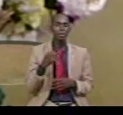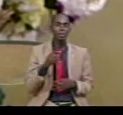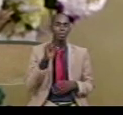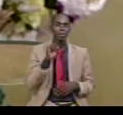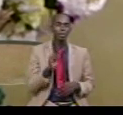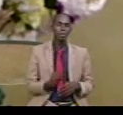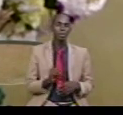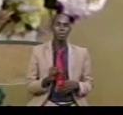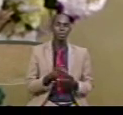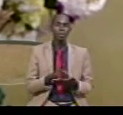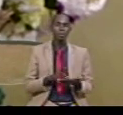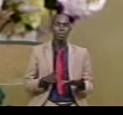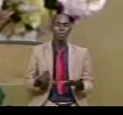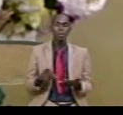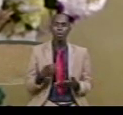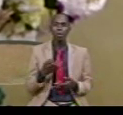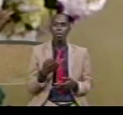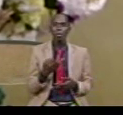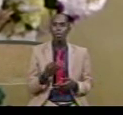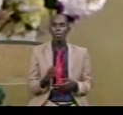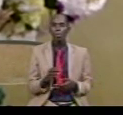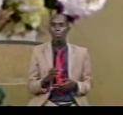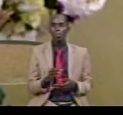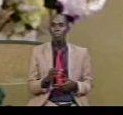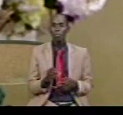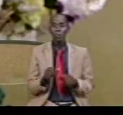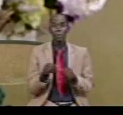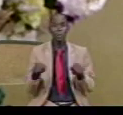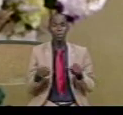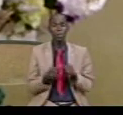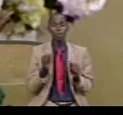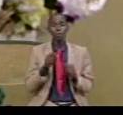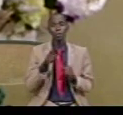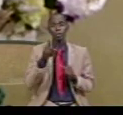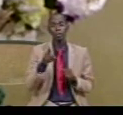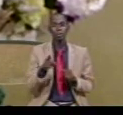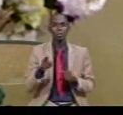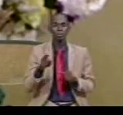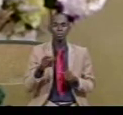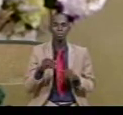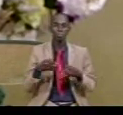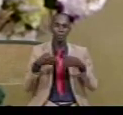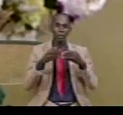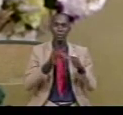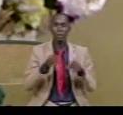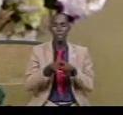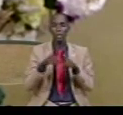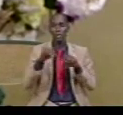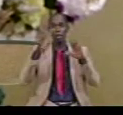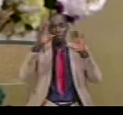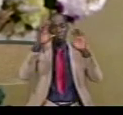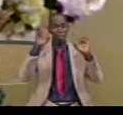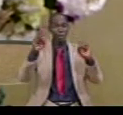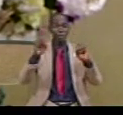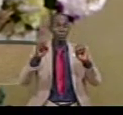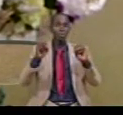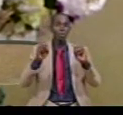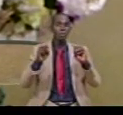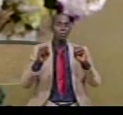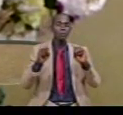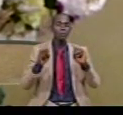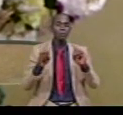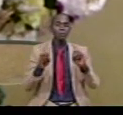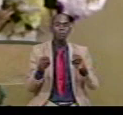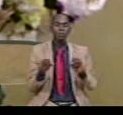region of AEA, over which I preside as regional president, the Evangelical Fellowship